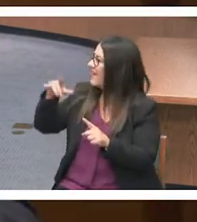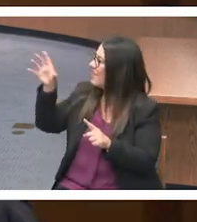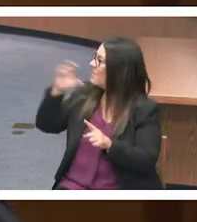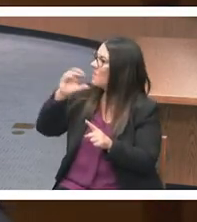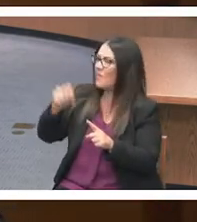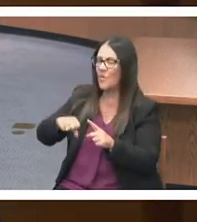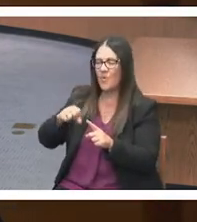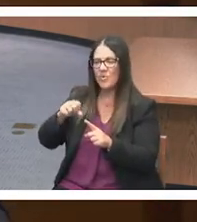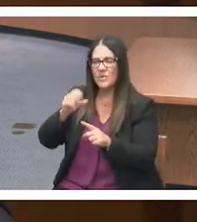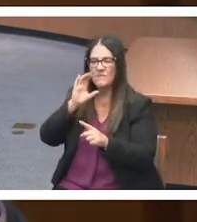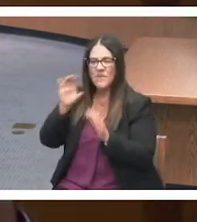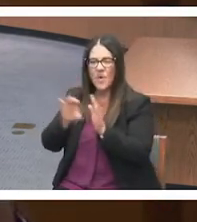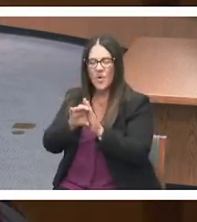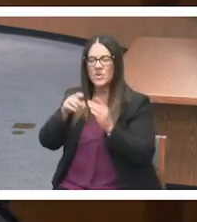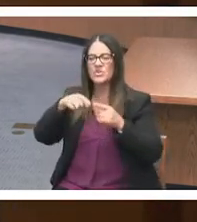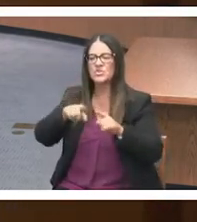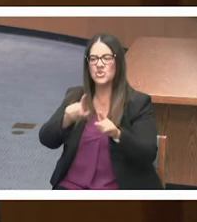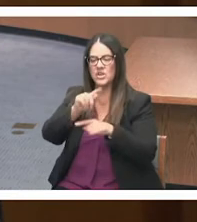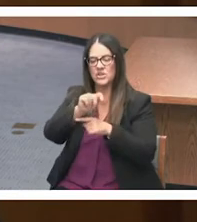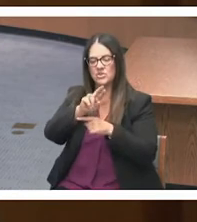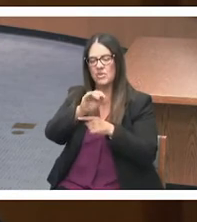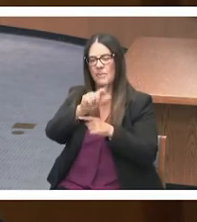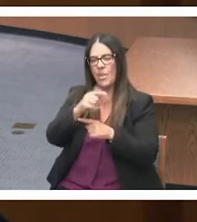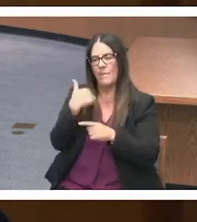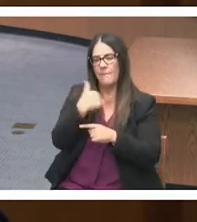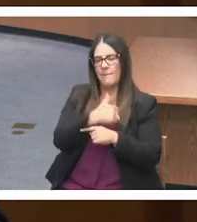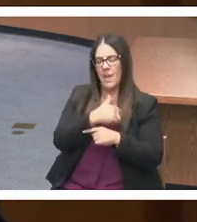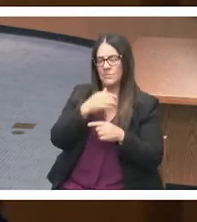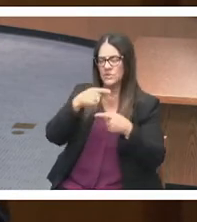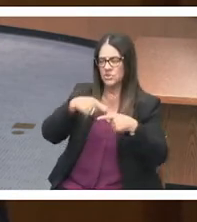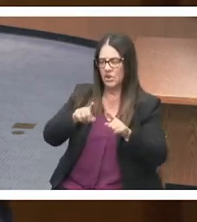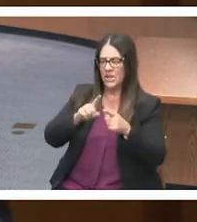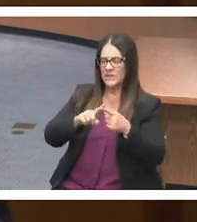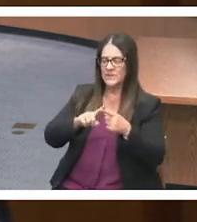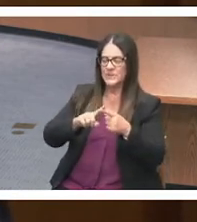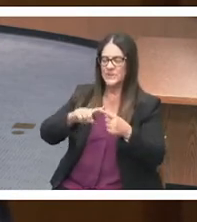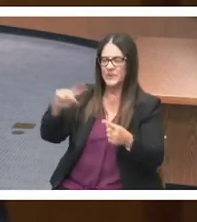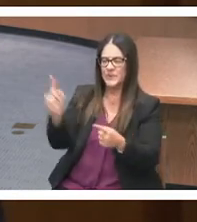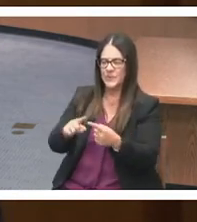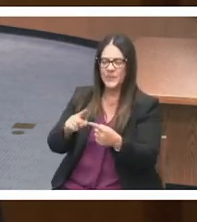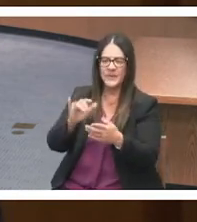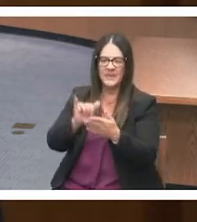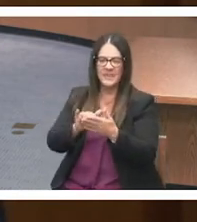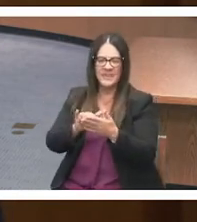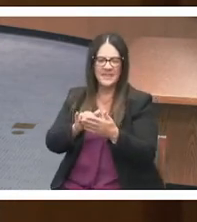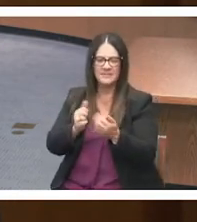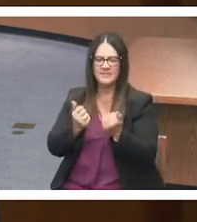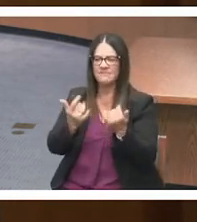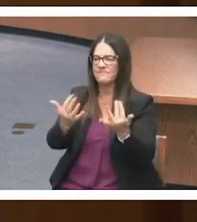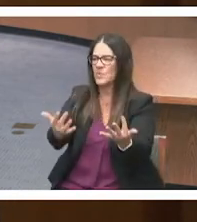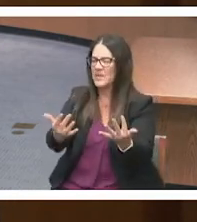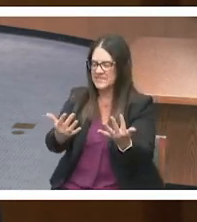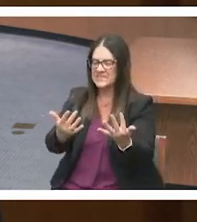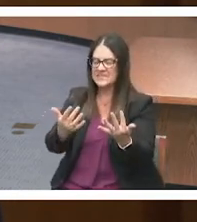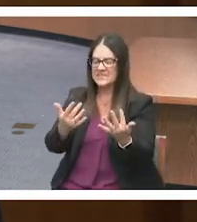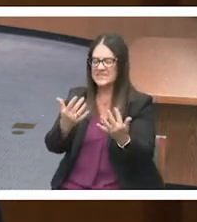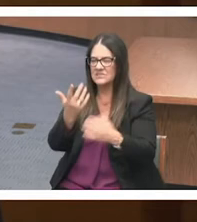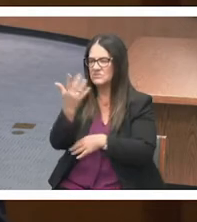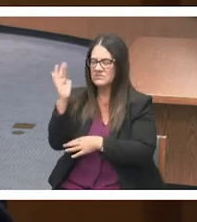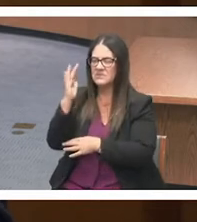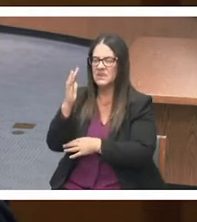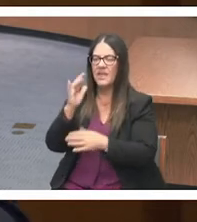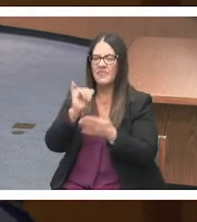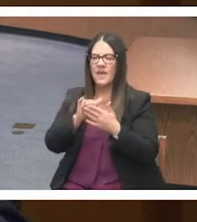you of the tribal members doing prescribed fire, believe it or not, that cultural practice, which was in place for approximately 13,000